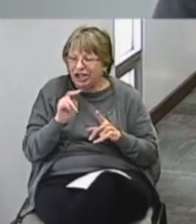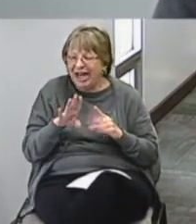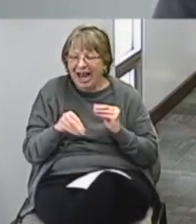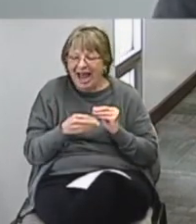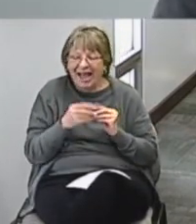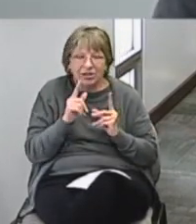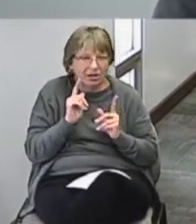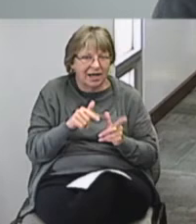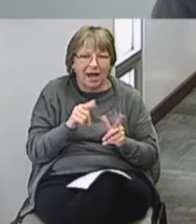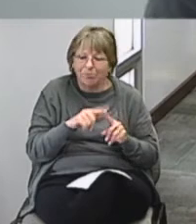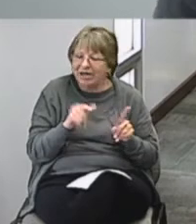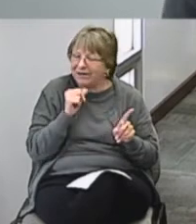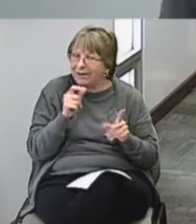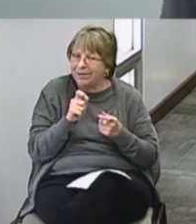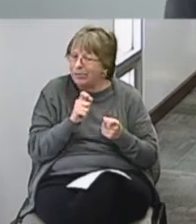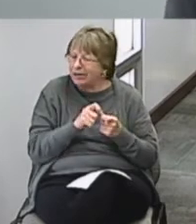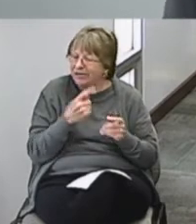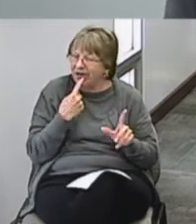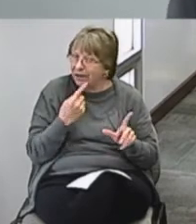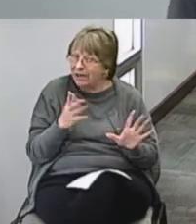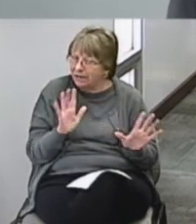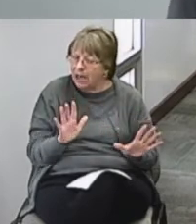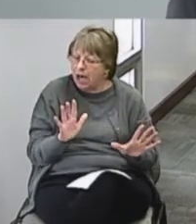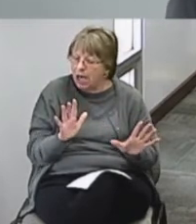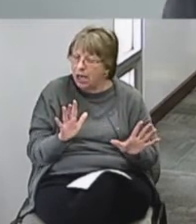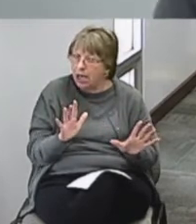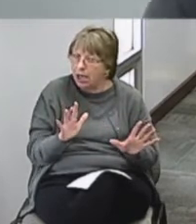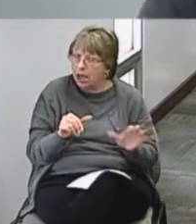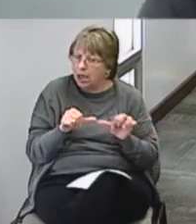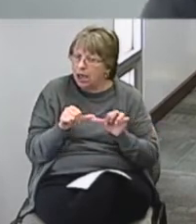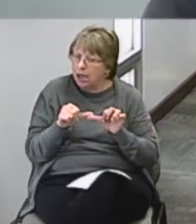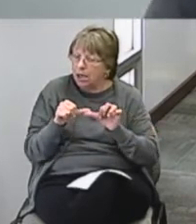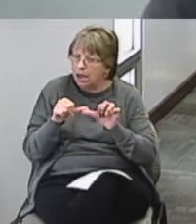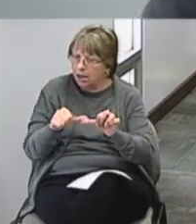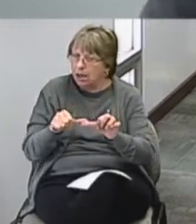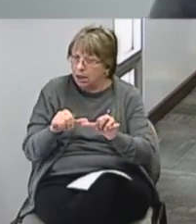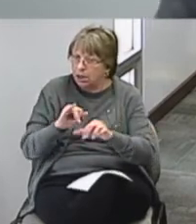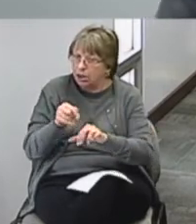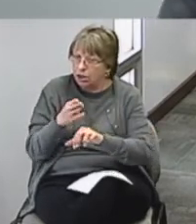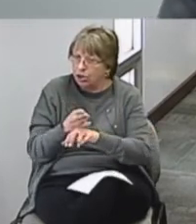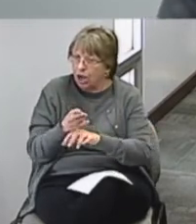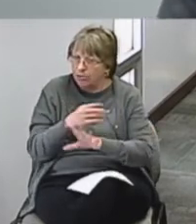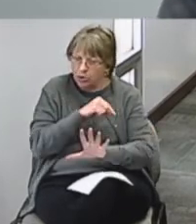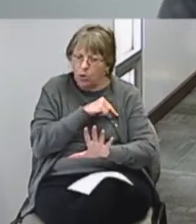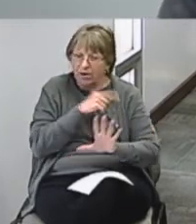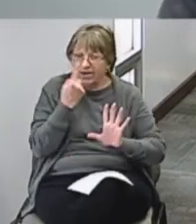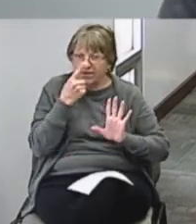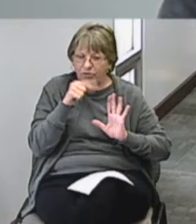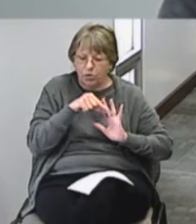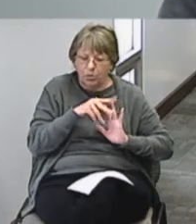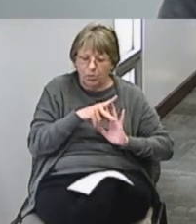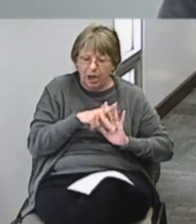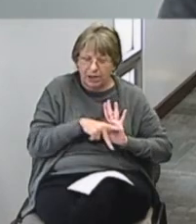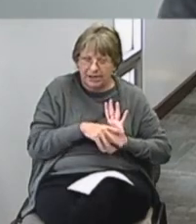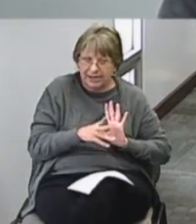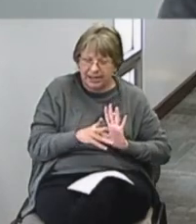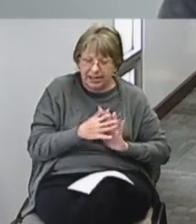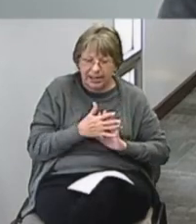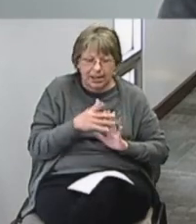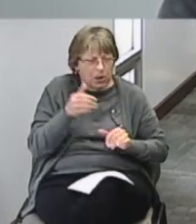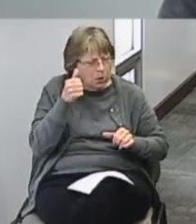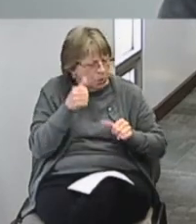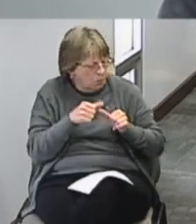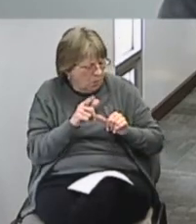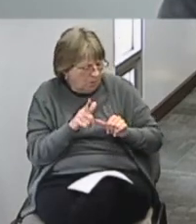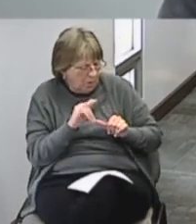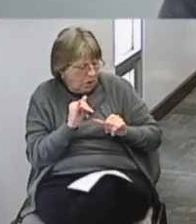doesn't specifically say that just retaining existing jobs qualifies under this policy. So you recall